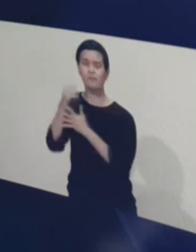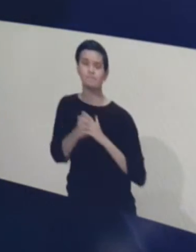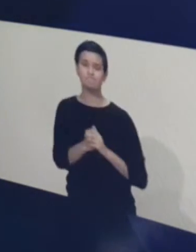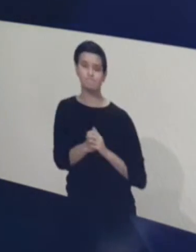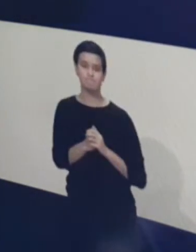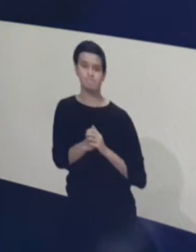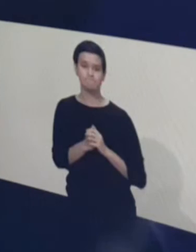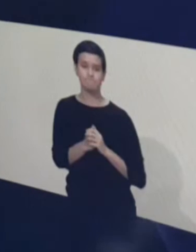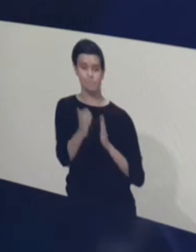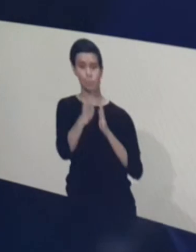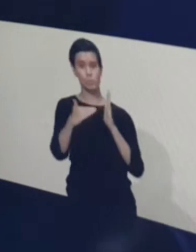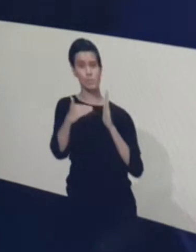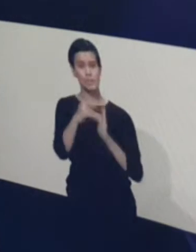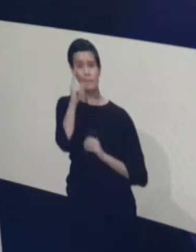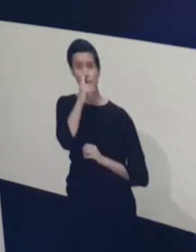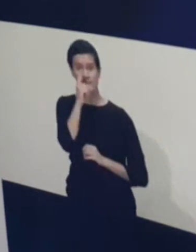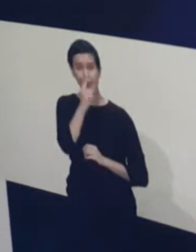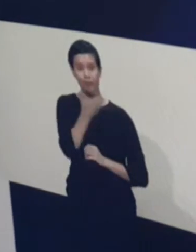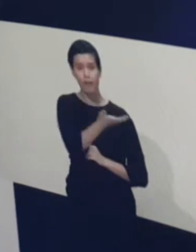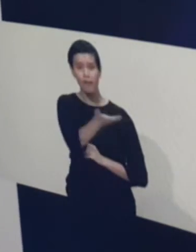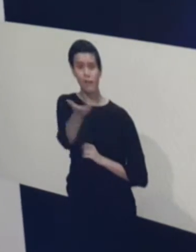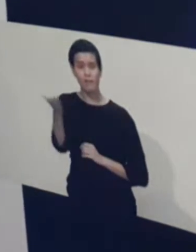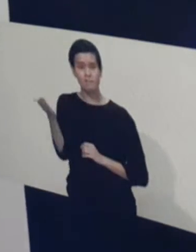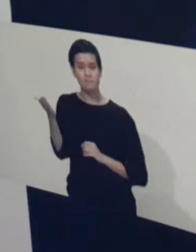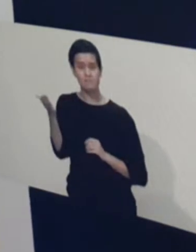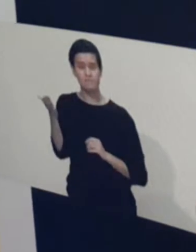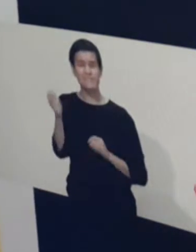life were resolute and determined.